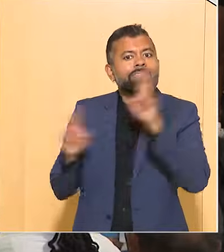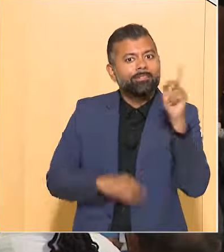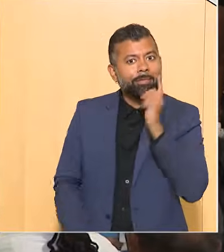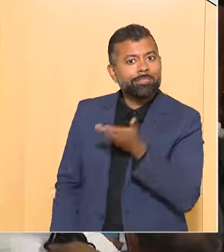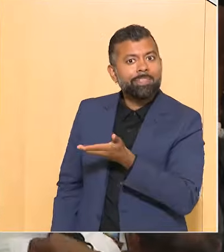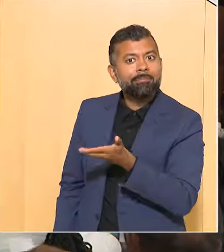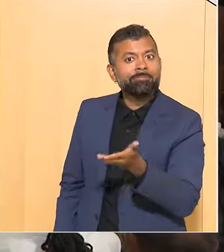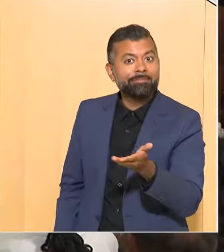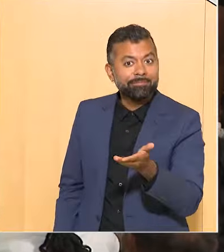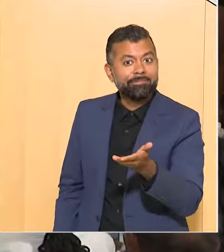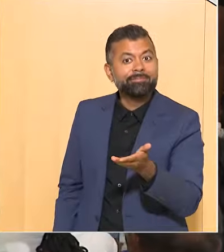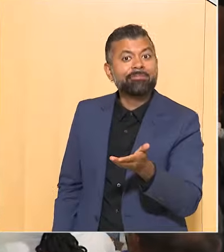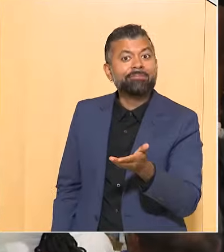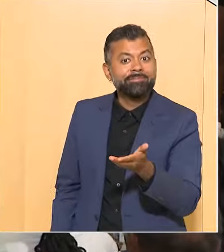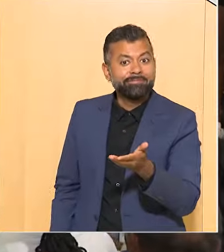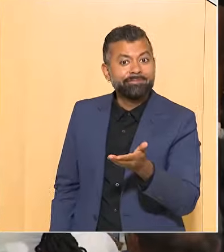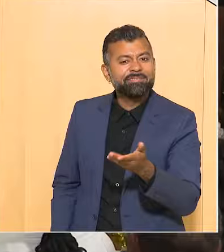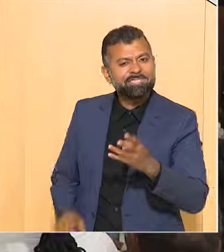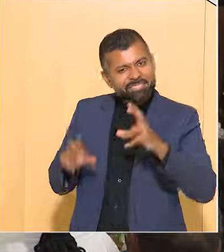future.